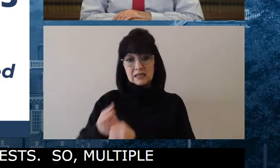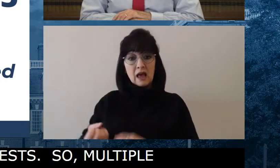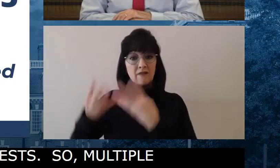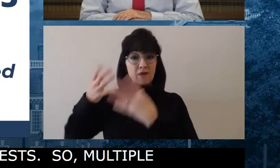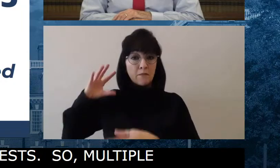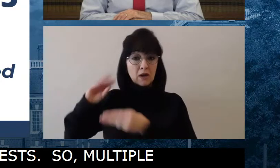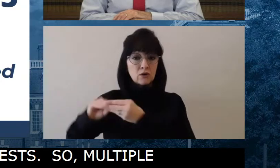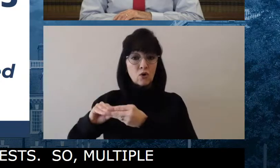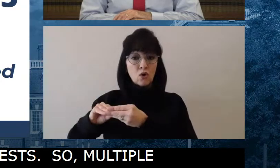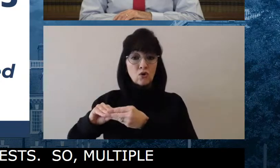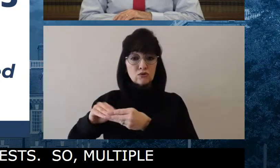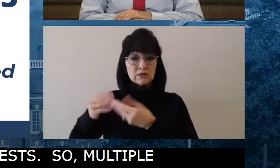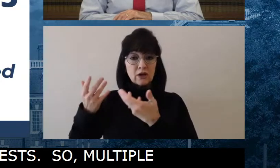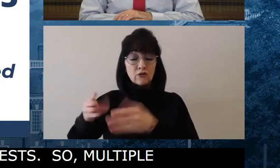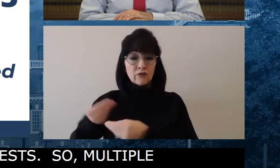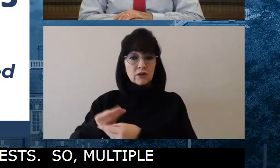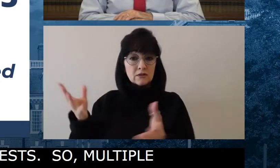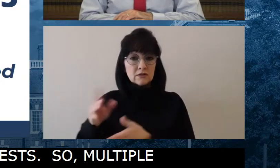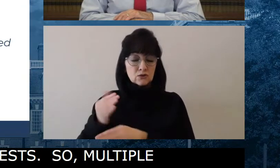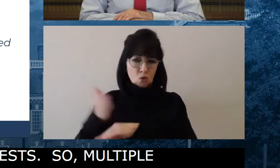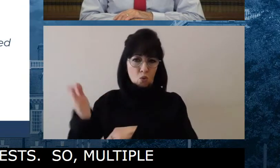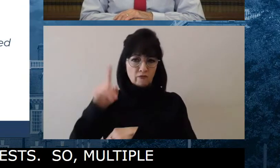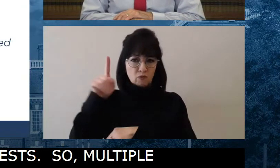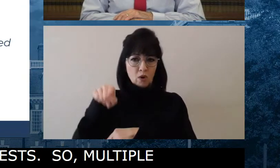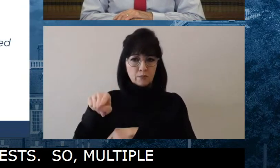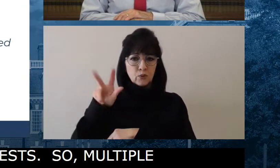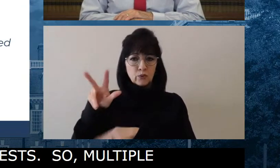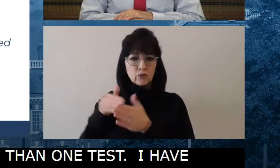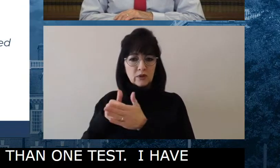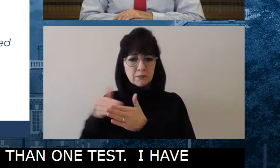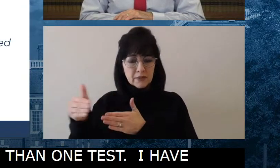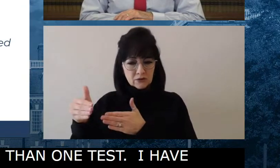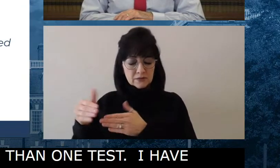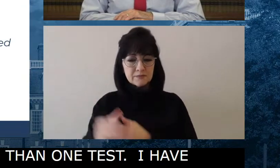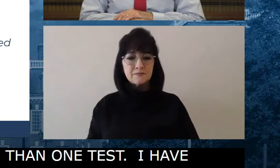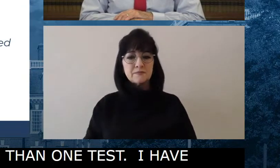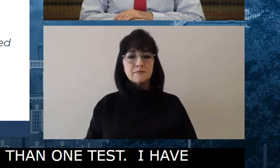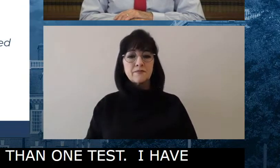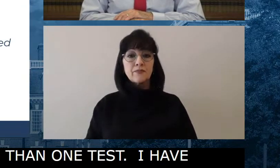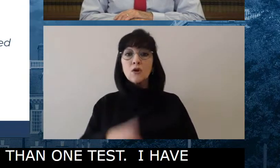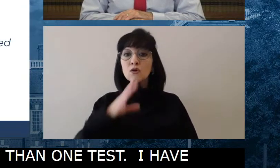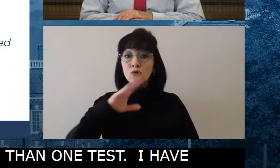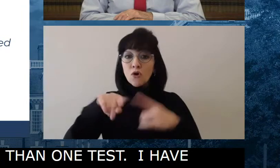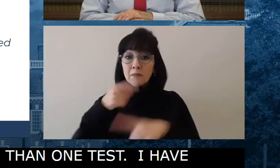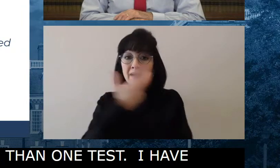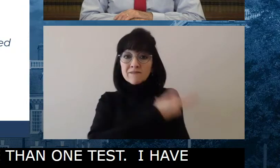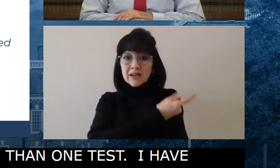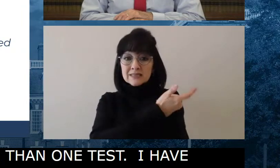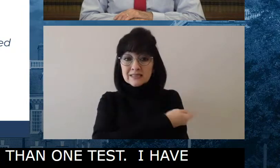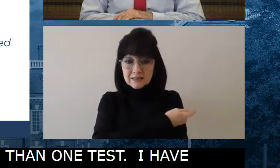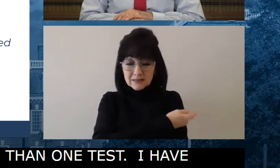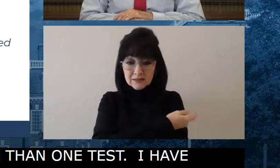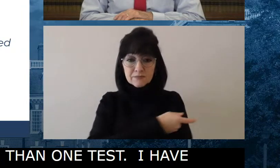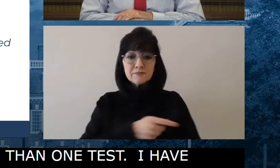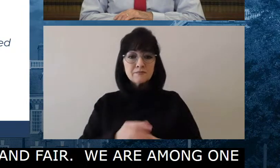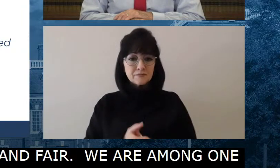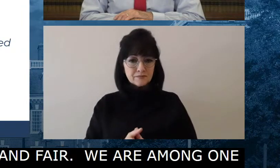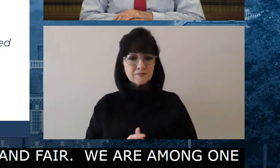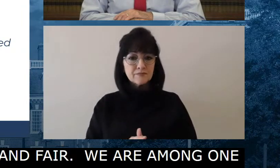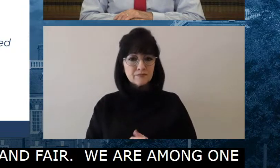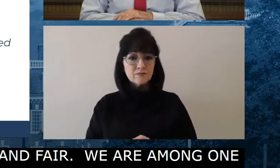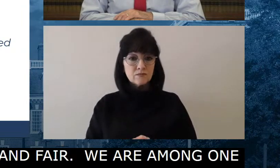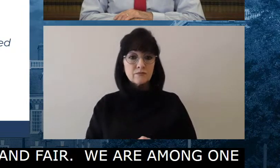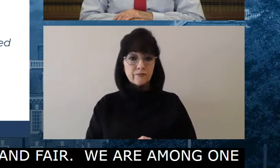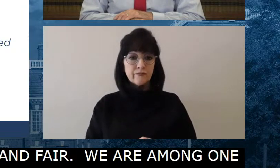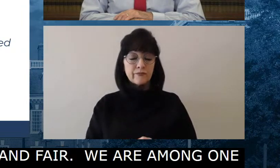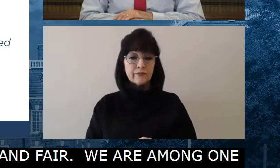about vaccinations, fast and fair. We're among the top states in the country in terms of the number of